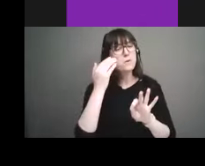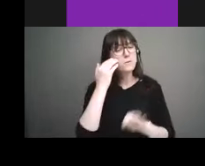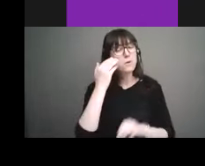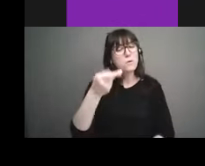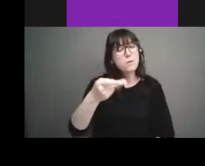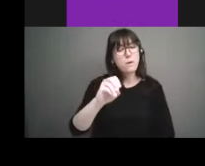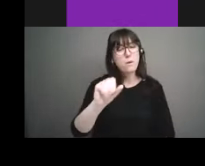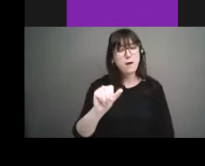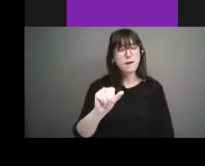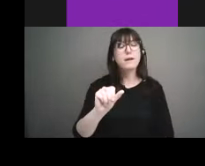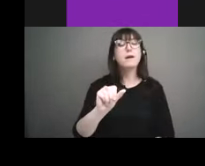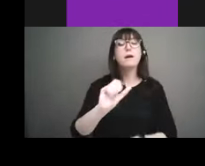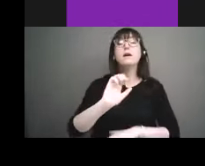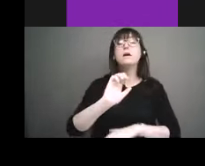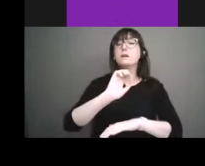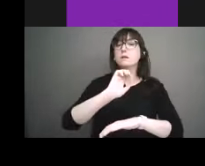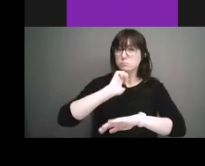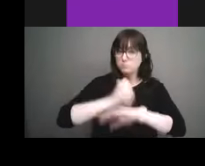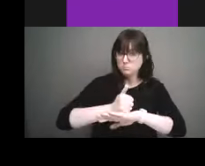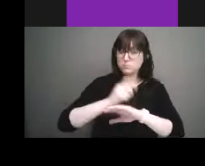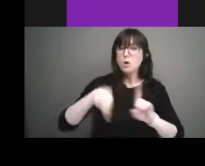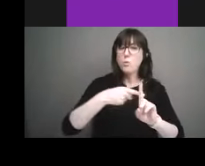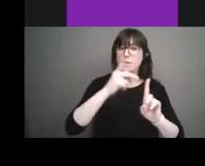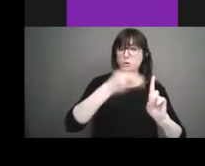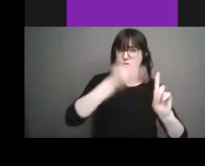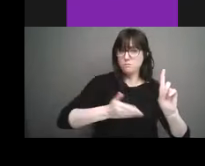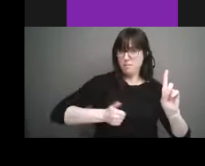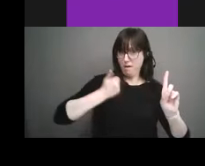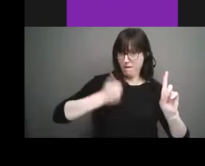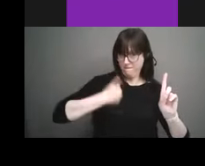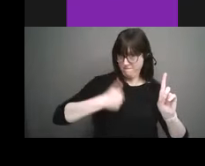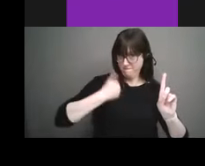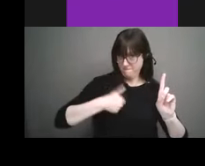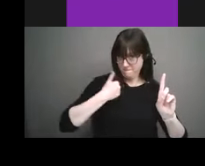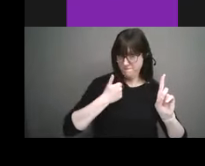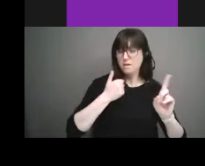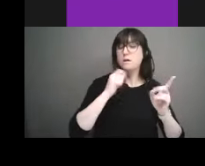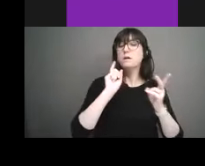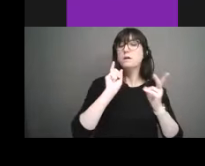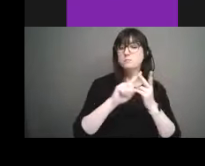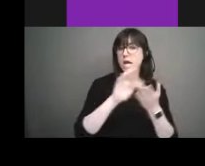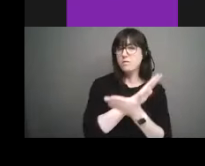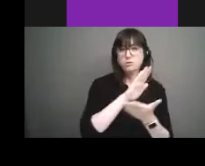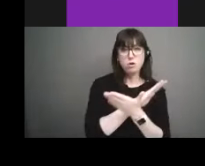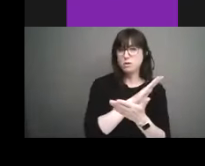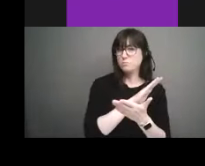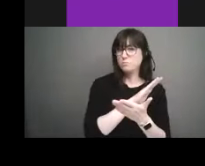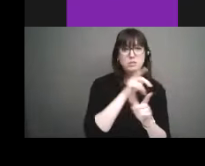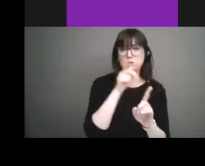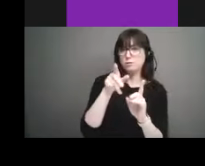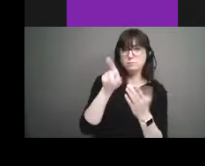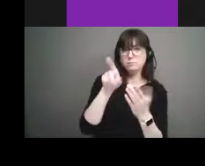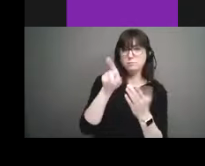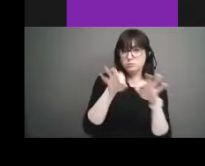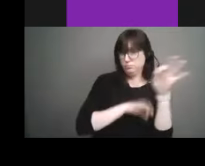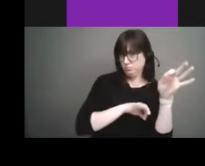only in effect while a person is alive, and as long as the document has not been revoked. It